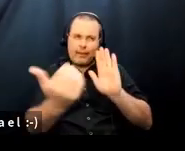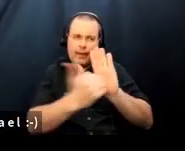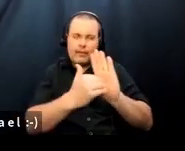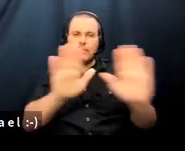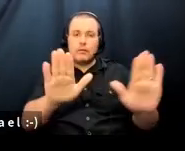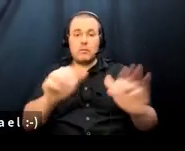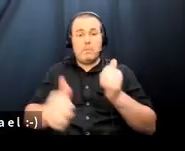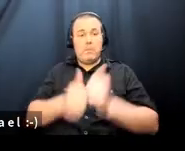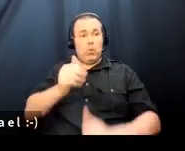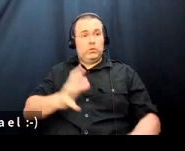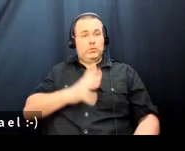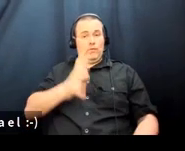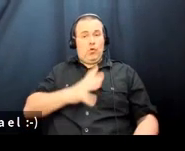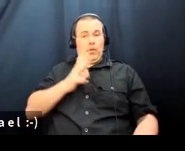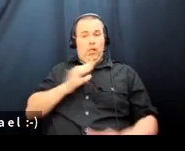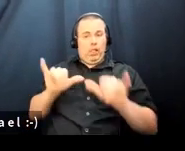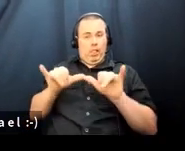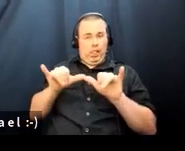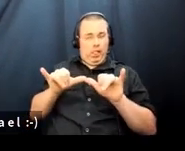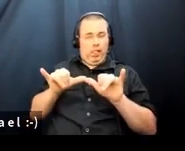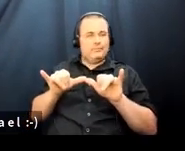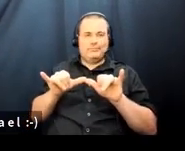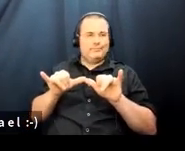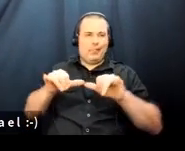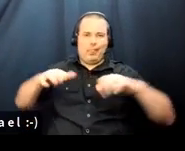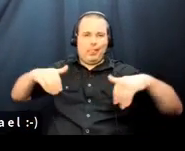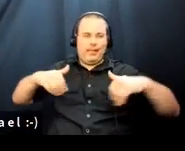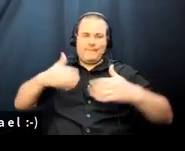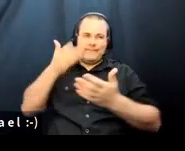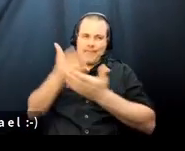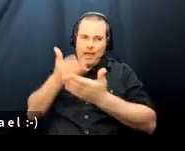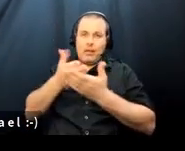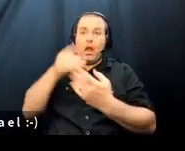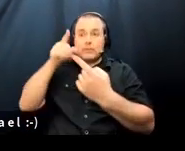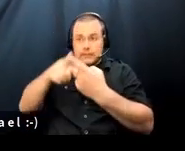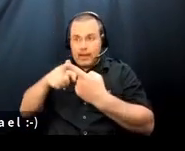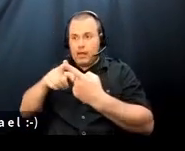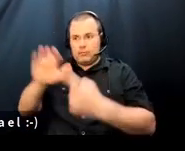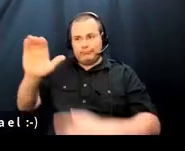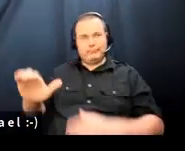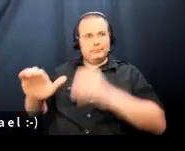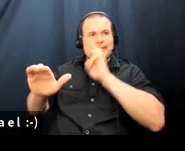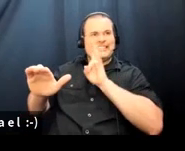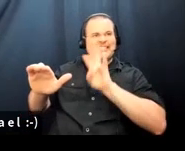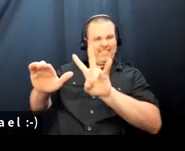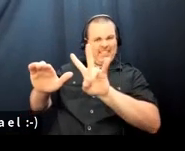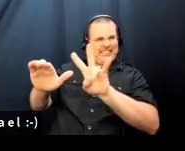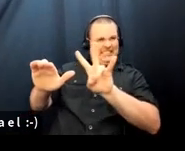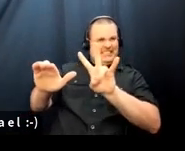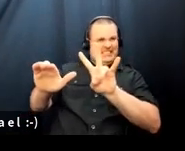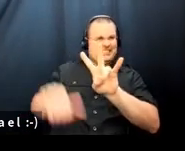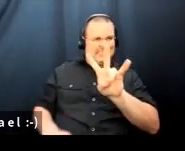formal measures are not truly valid until age 7. Well, why is that important?